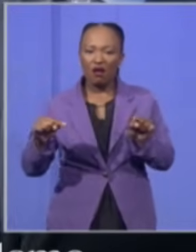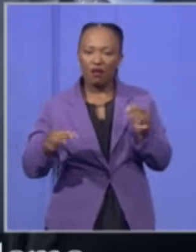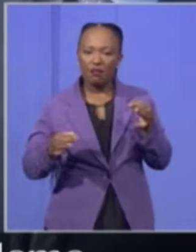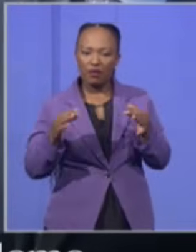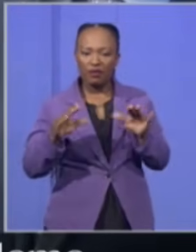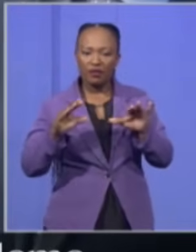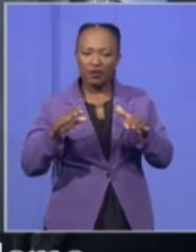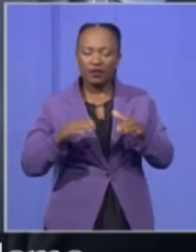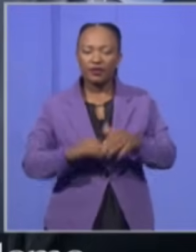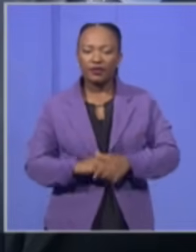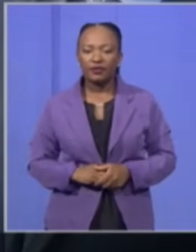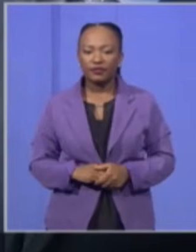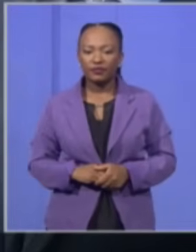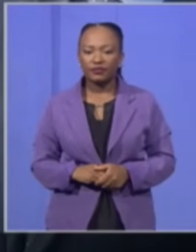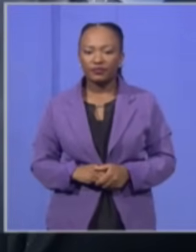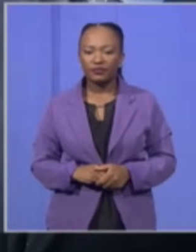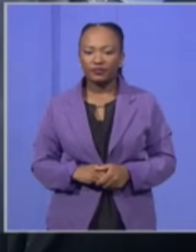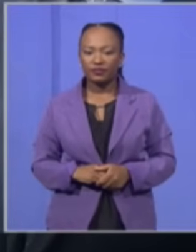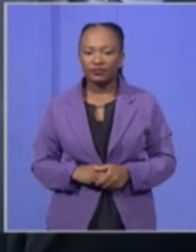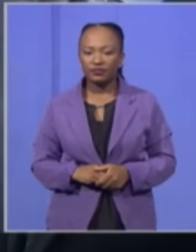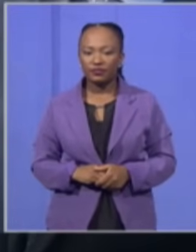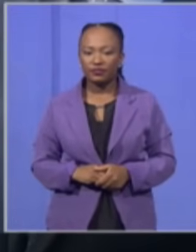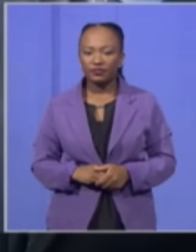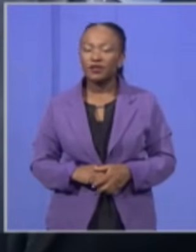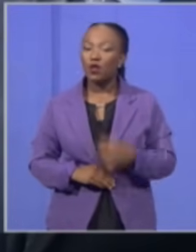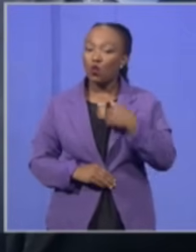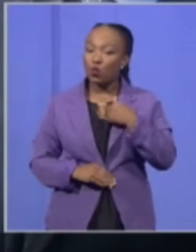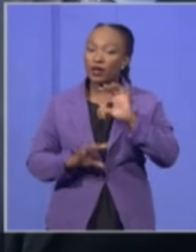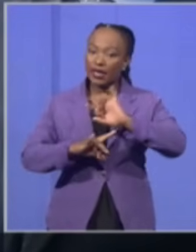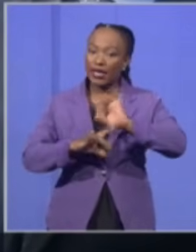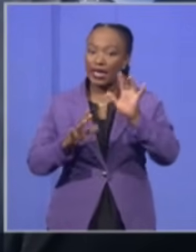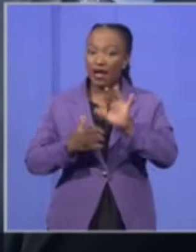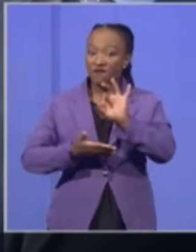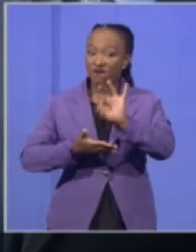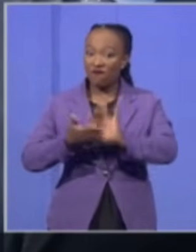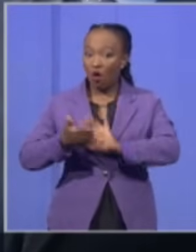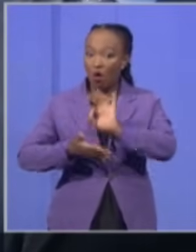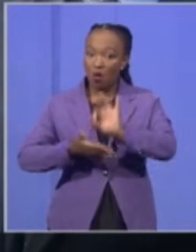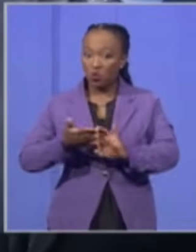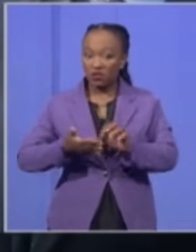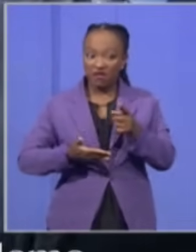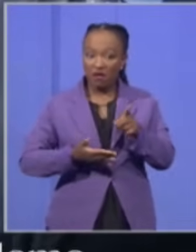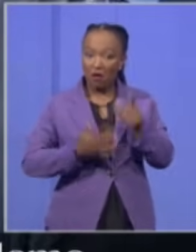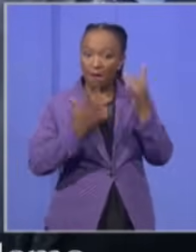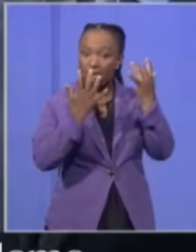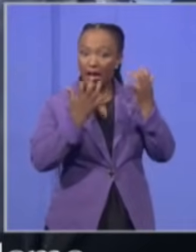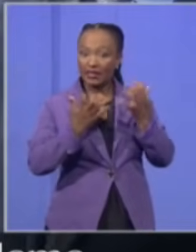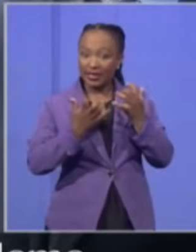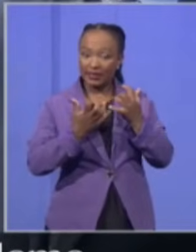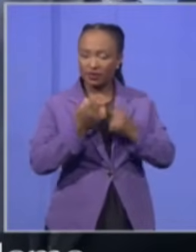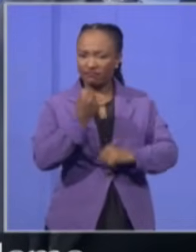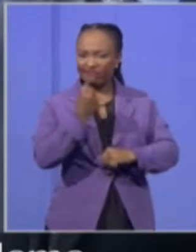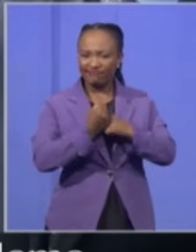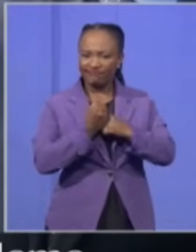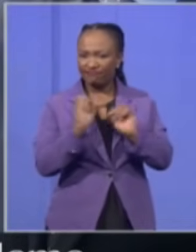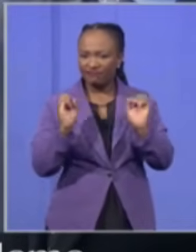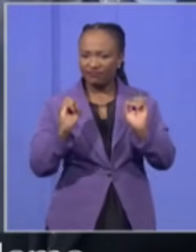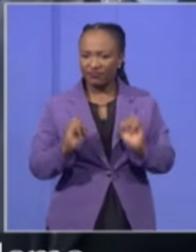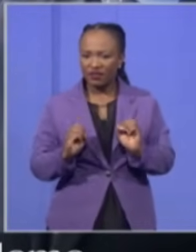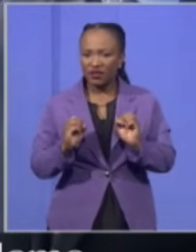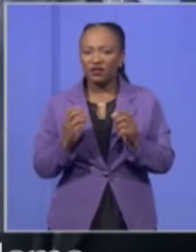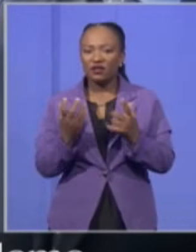be voting for it. It's now become clear why we will not be voting for this budget in its current form. We've been very clear from the beginning that